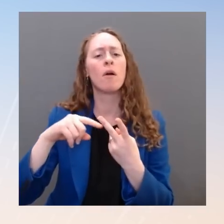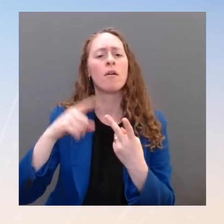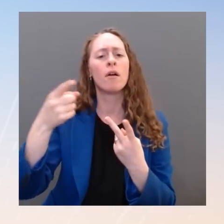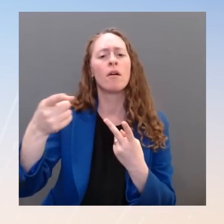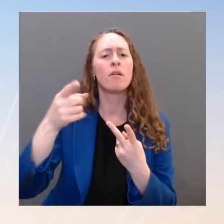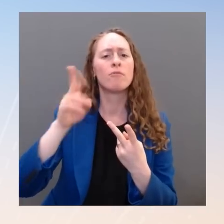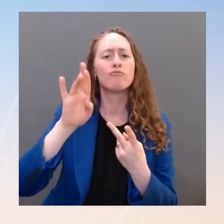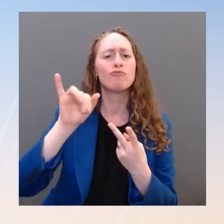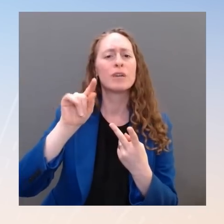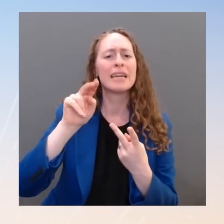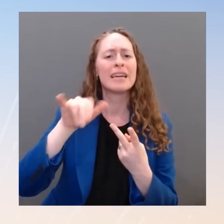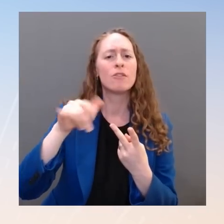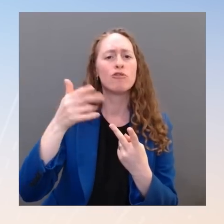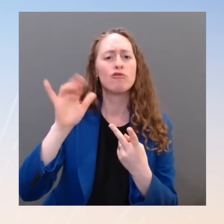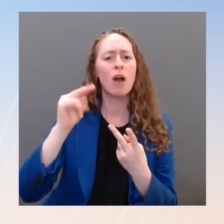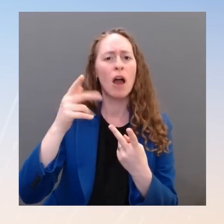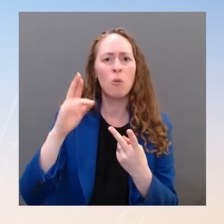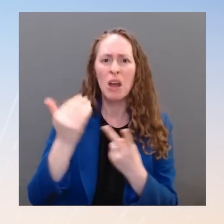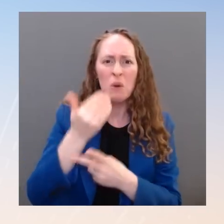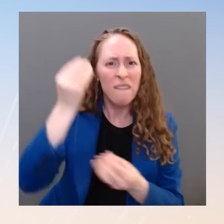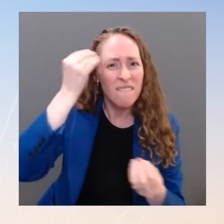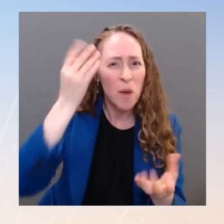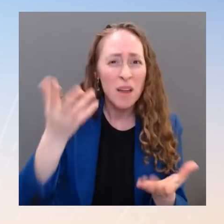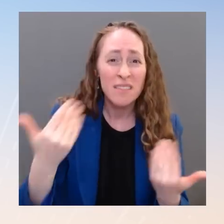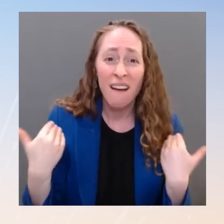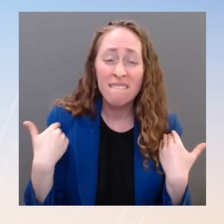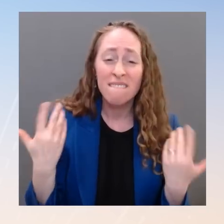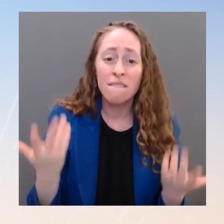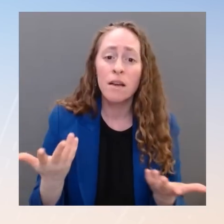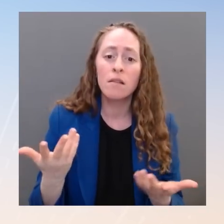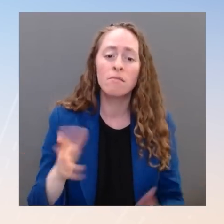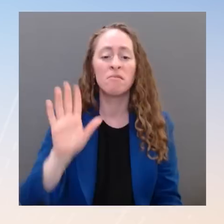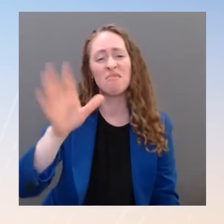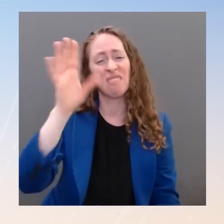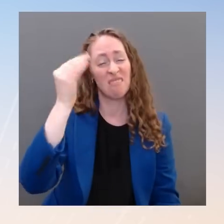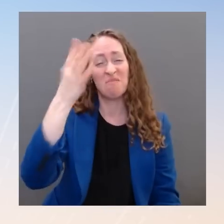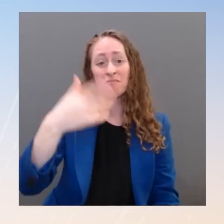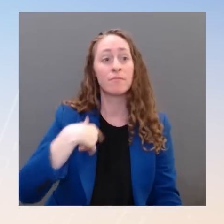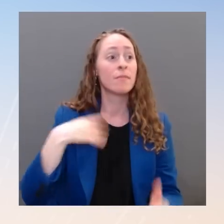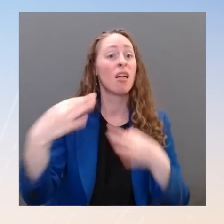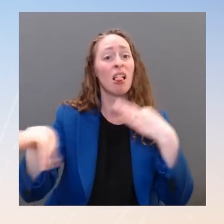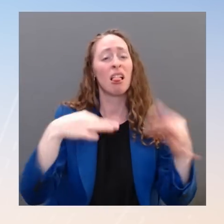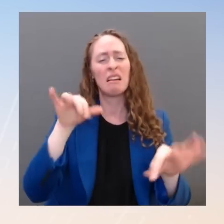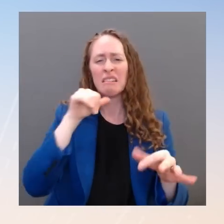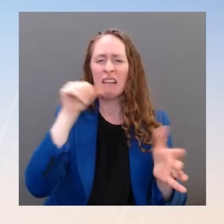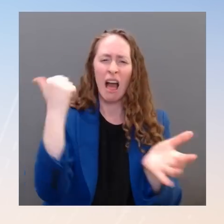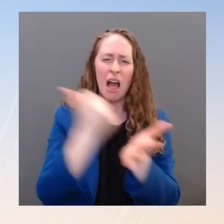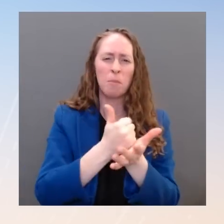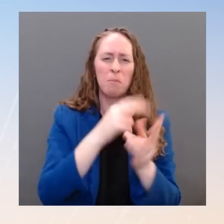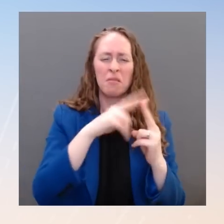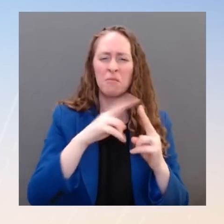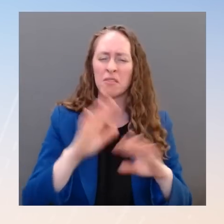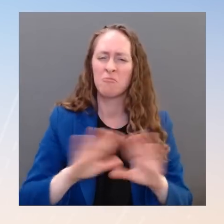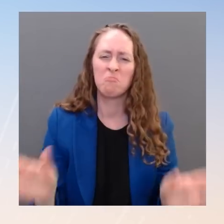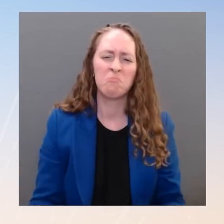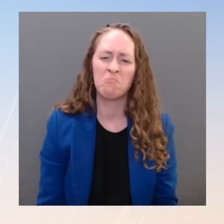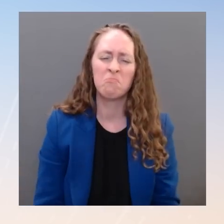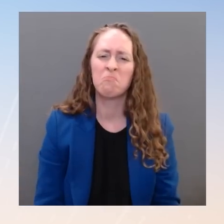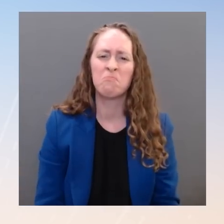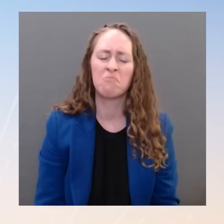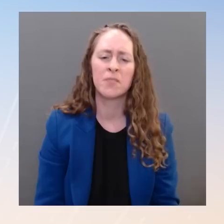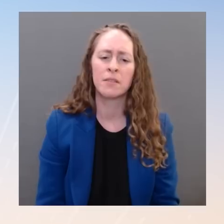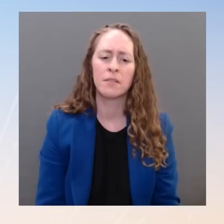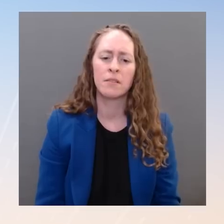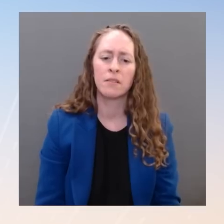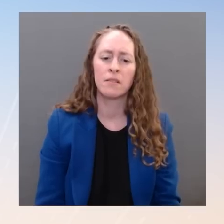often isn't constructive toward that goal. Thank you. Jen, thank you. I want to start by asking you a few questions about Ukraine. The UN Secretary General met